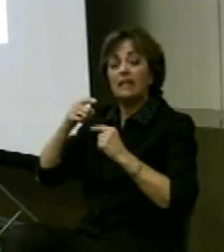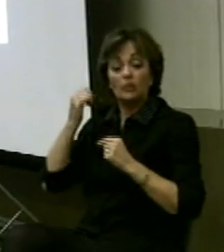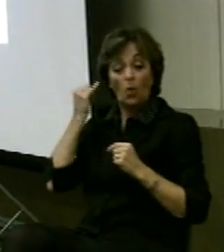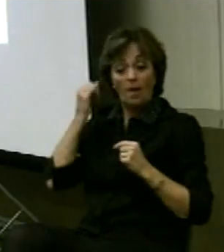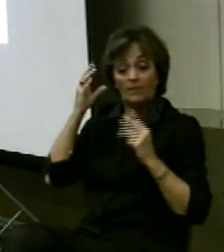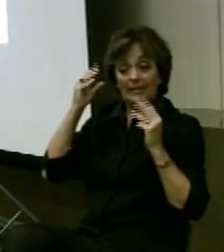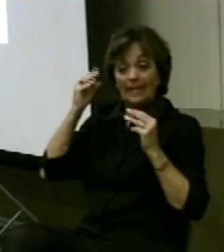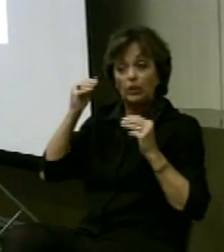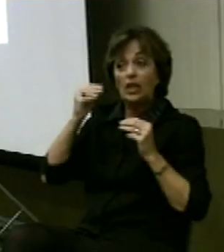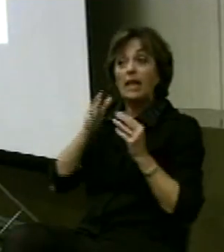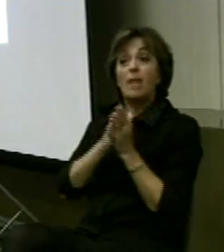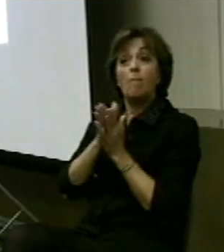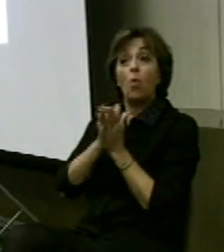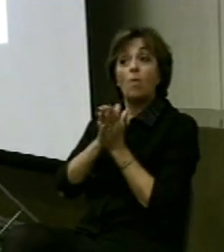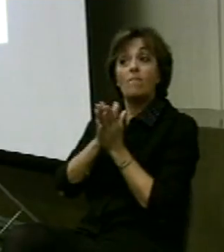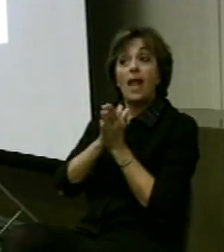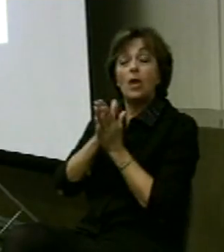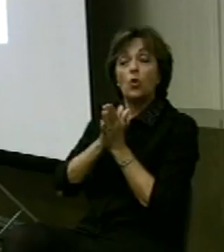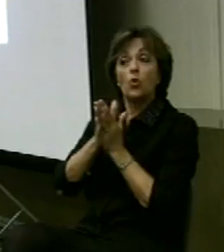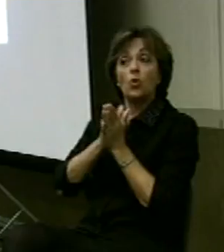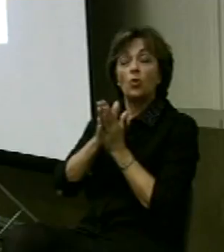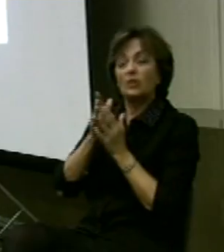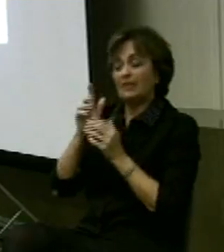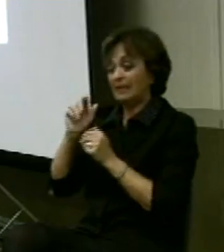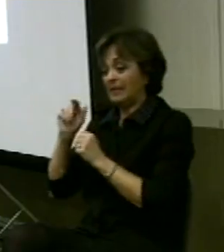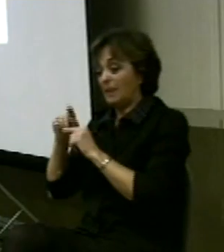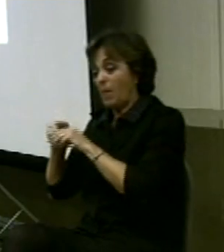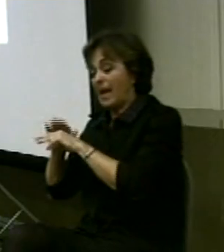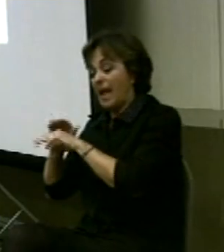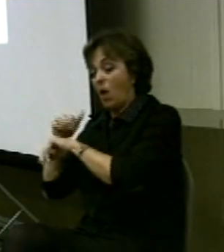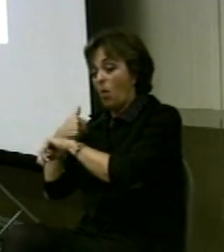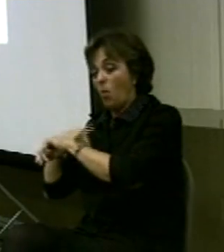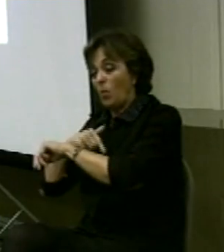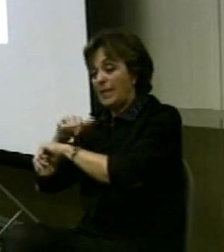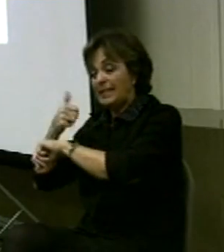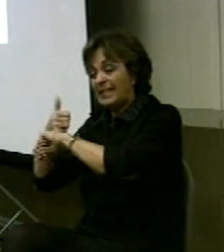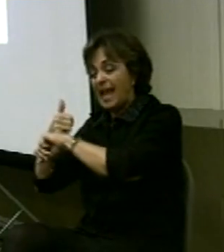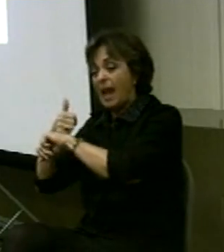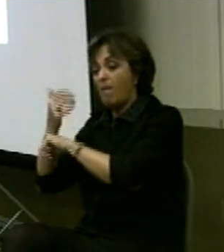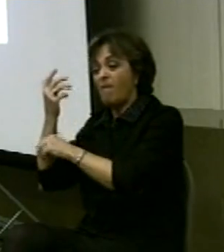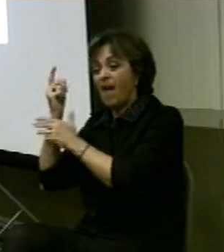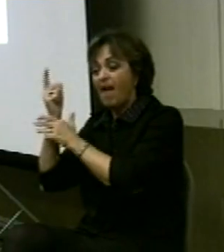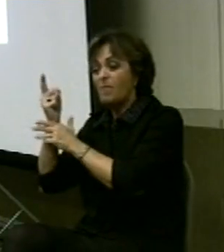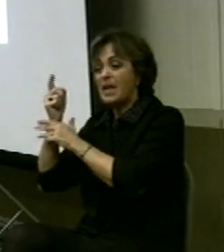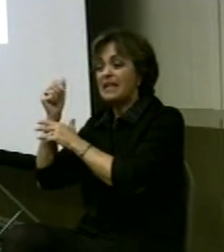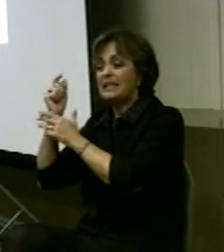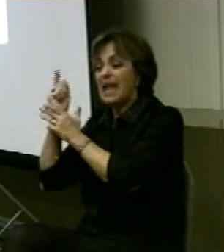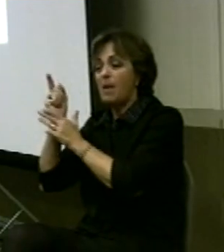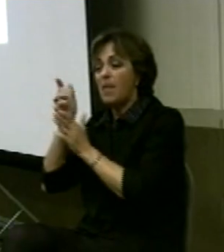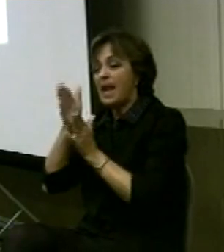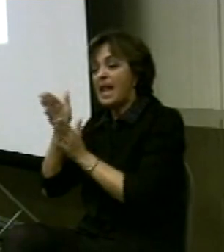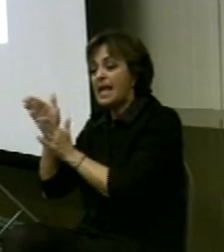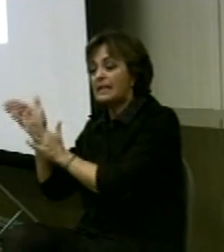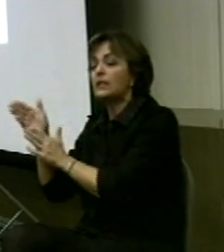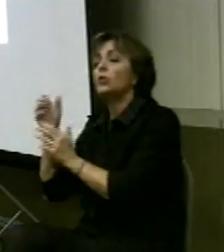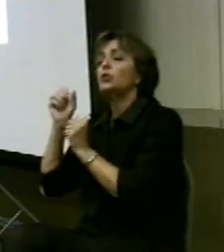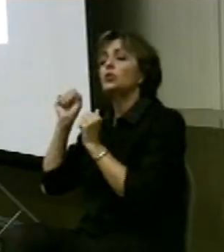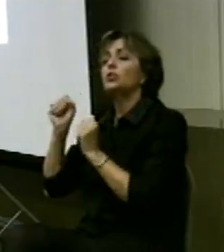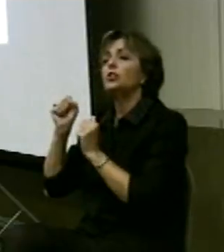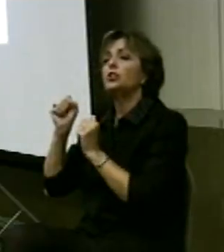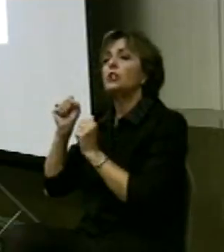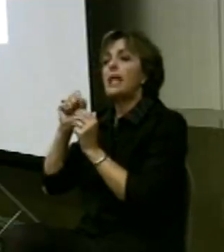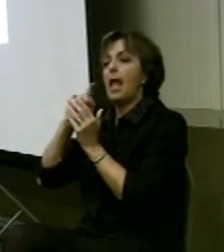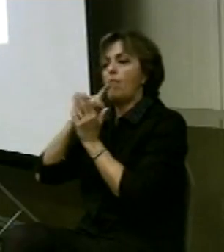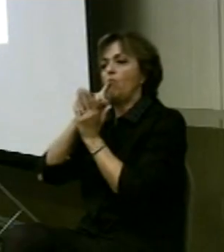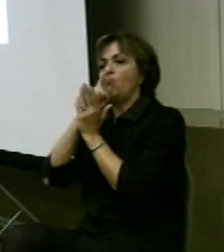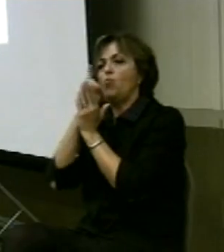and he's still not, depending on how many we set it up for minutes, 5 minutes, whatever our increment is, she can just move it over to the one